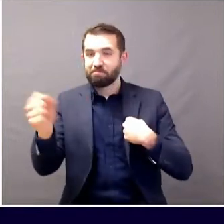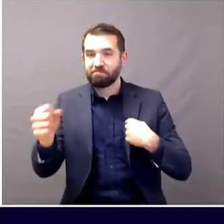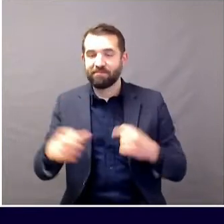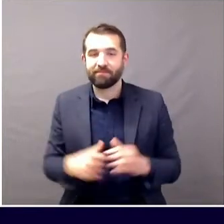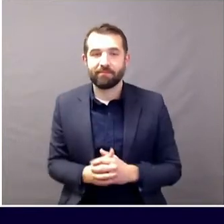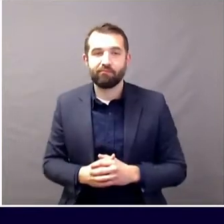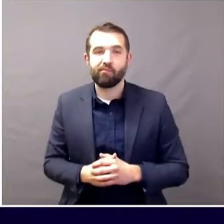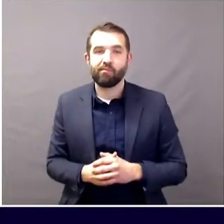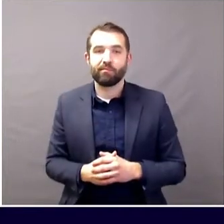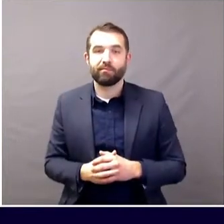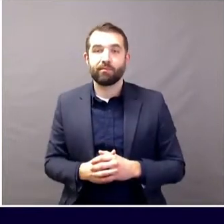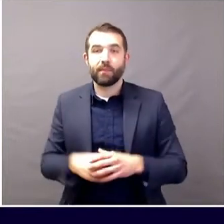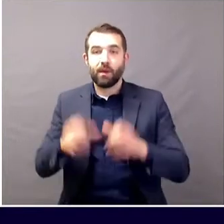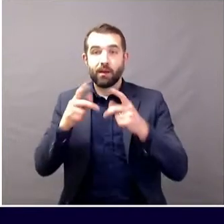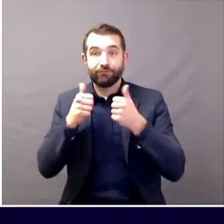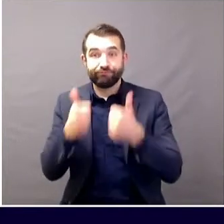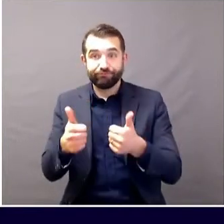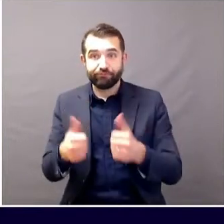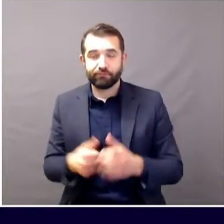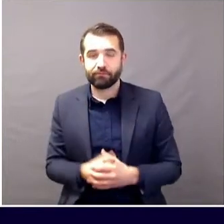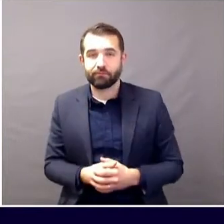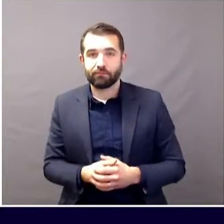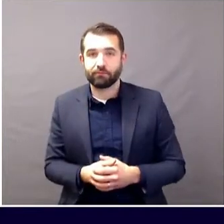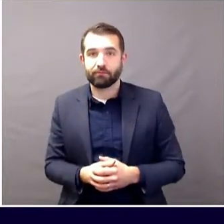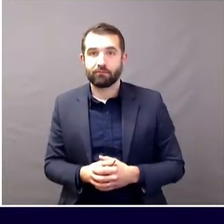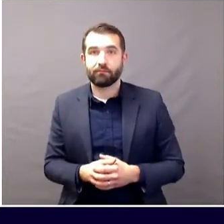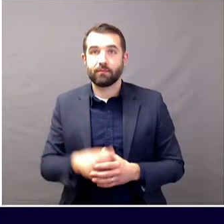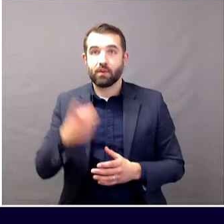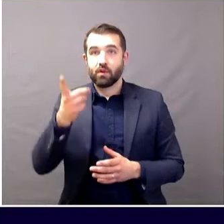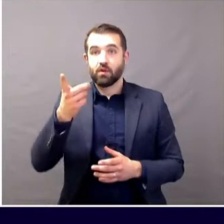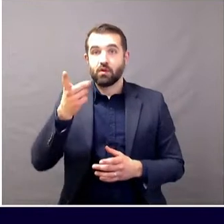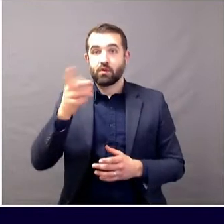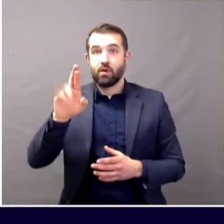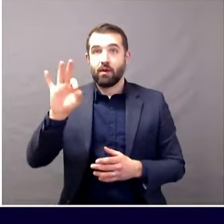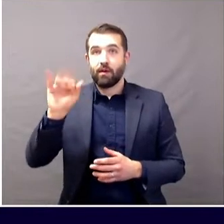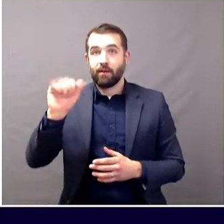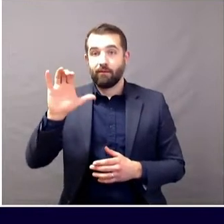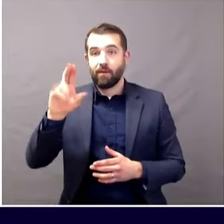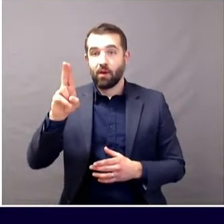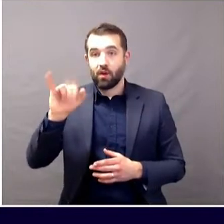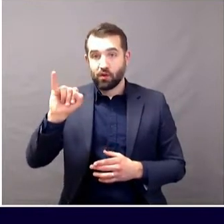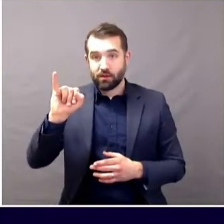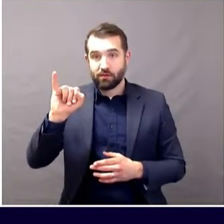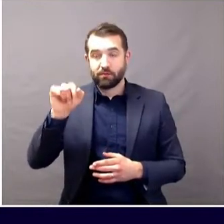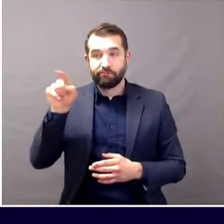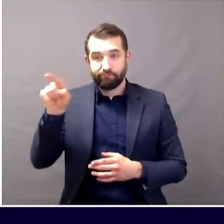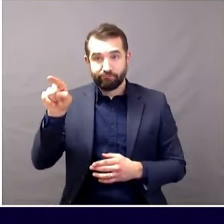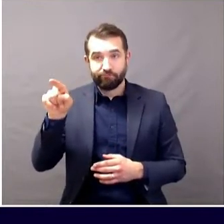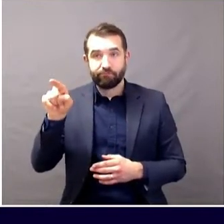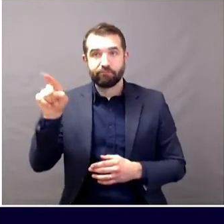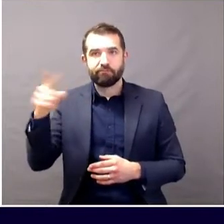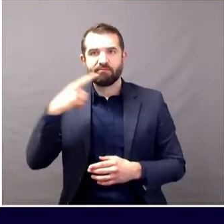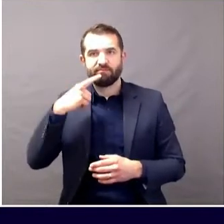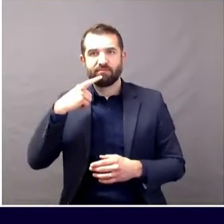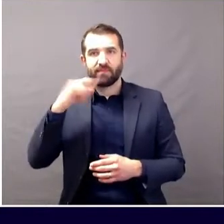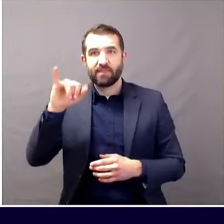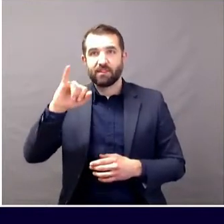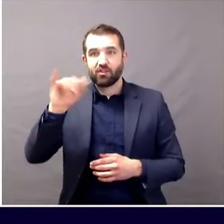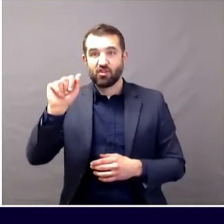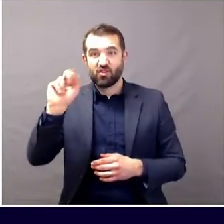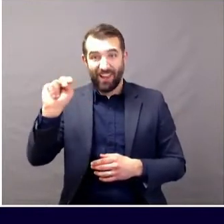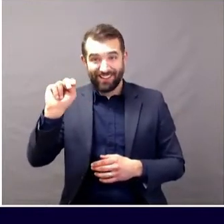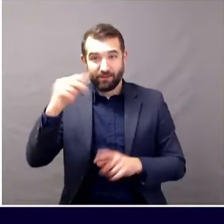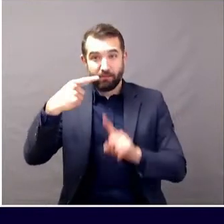thanks. Dr. Fauci's warning that January could be one of the worst months yet for COVID. You alluded to that yourself. Are